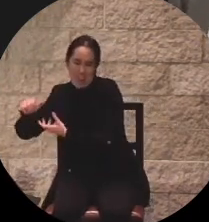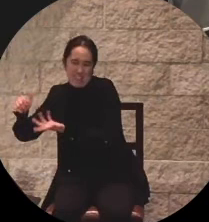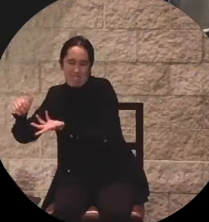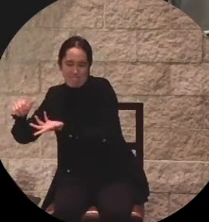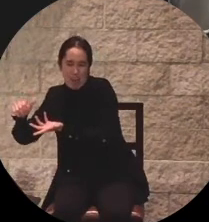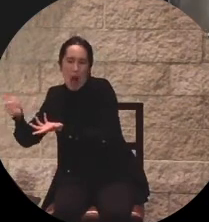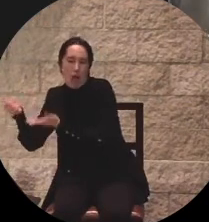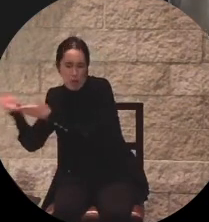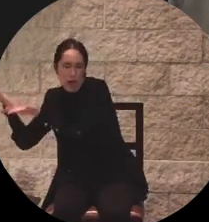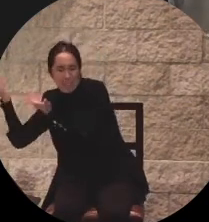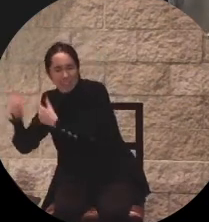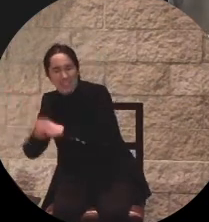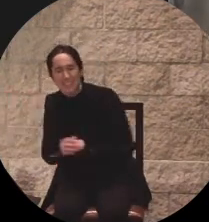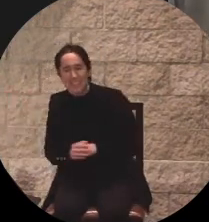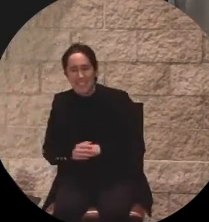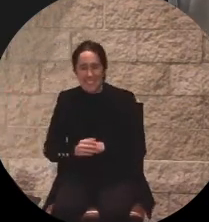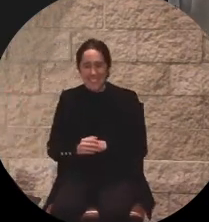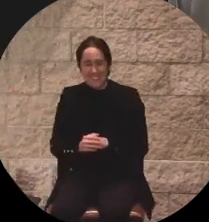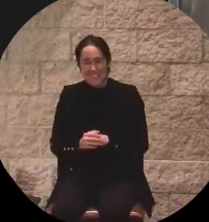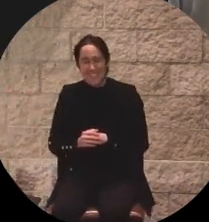elsewhere.